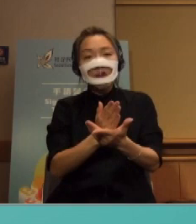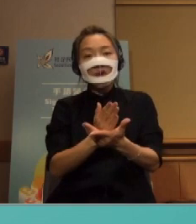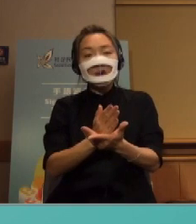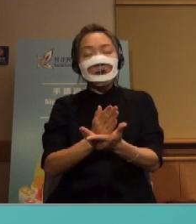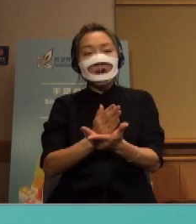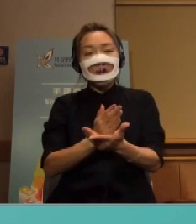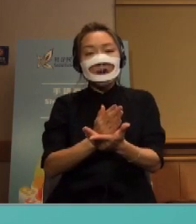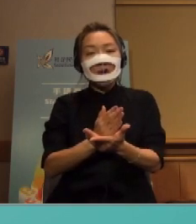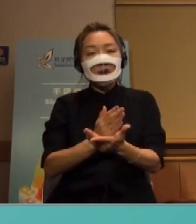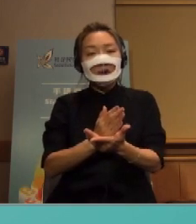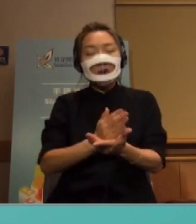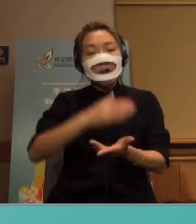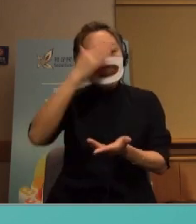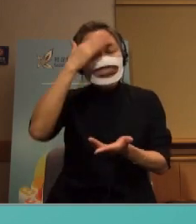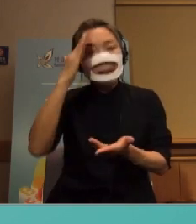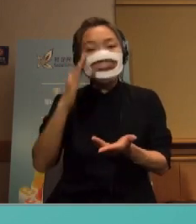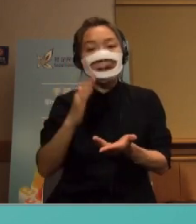digital transformation.